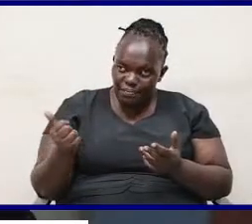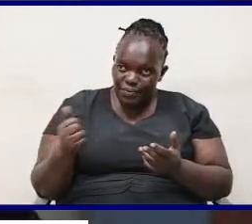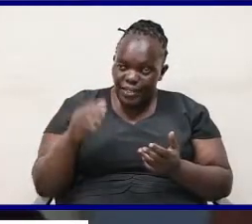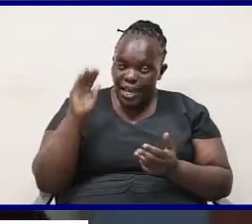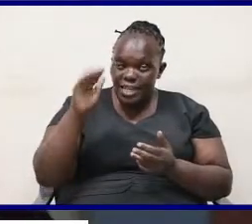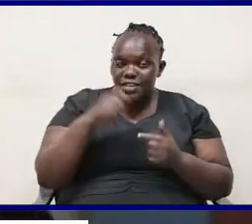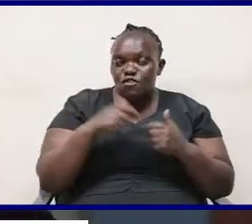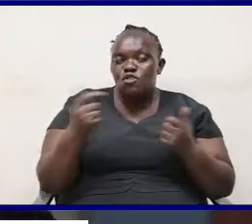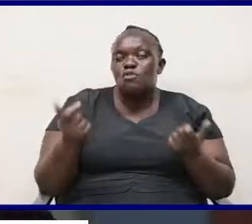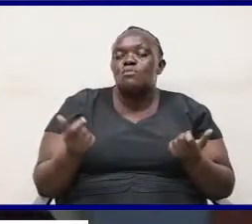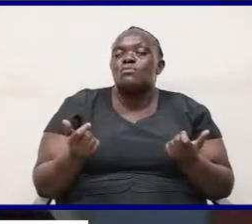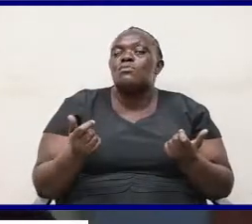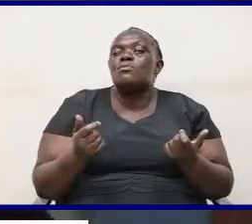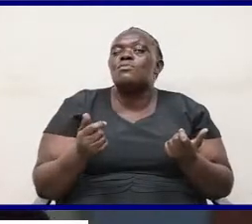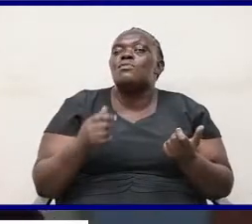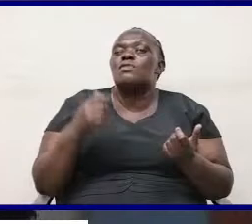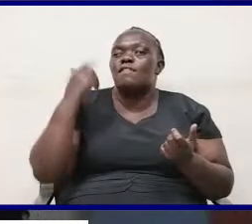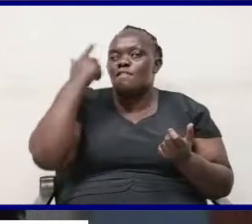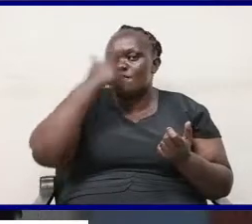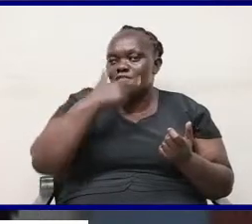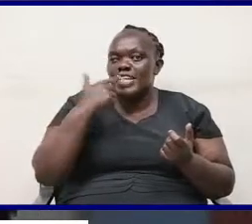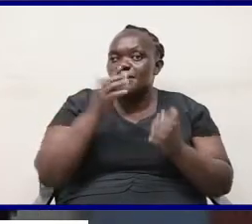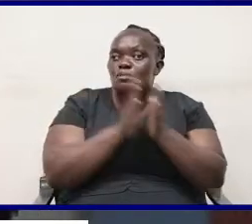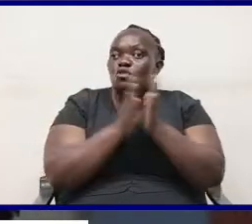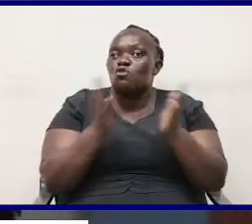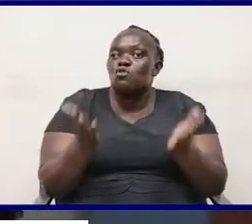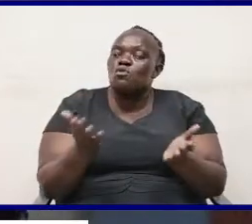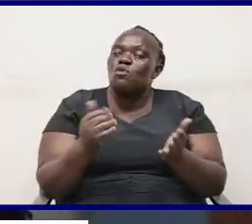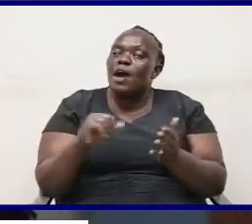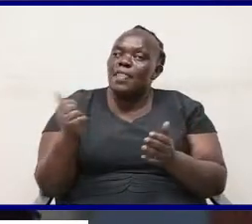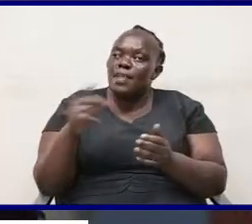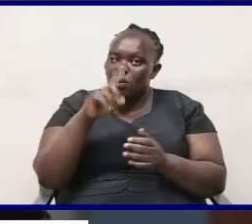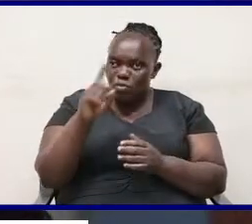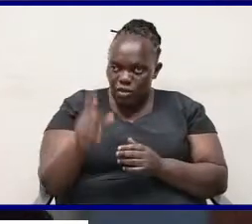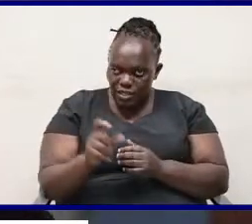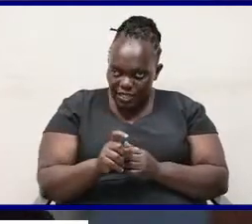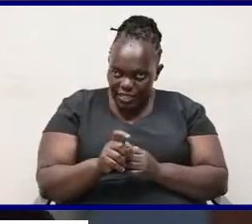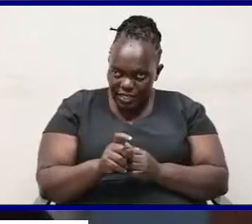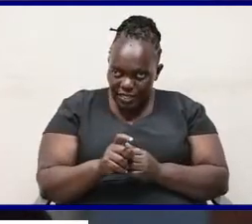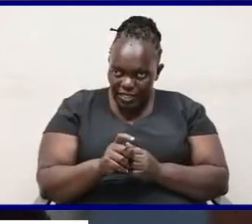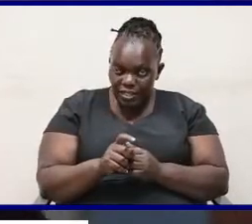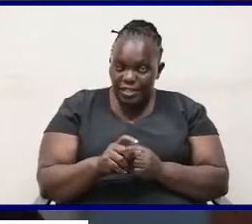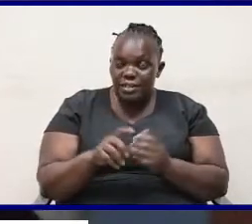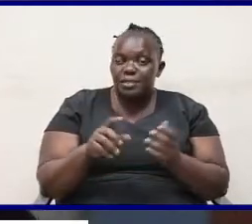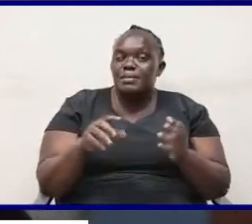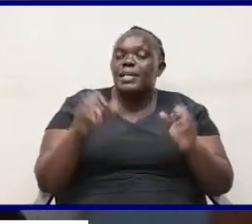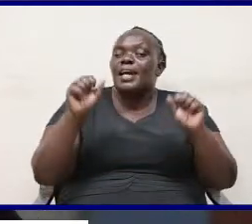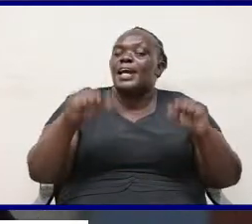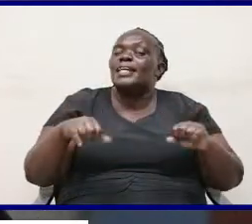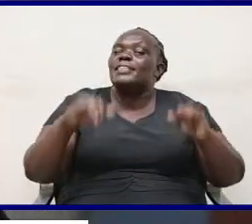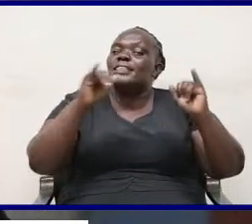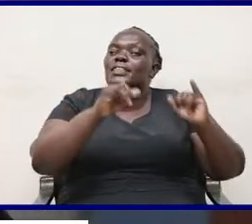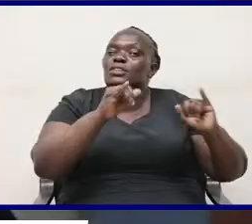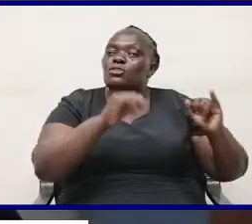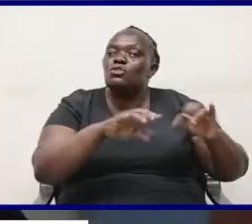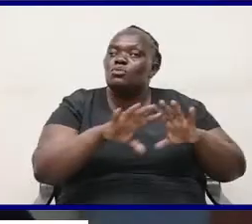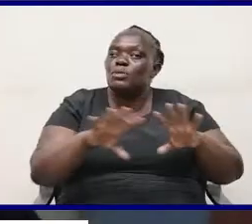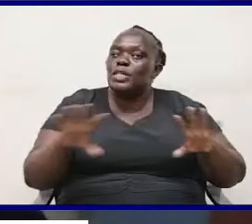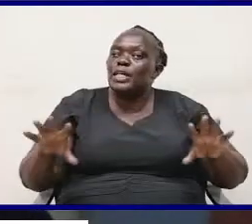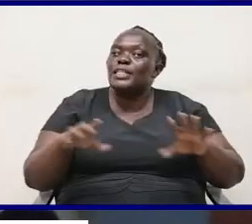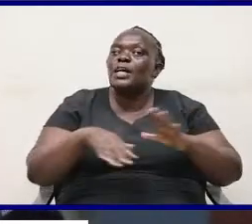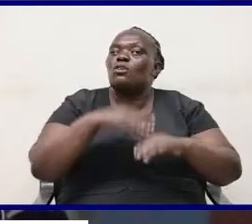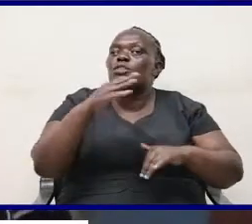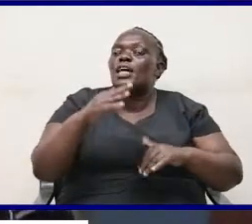asking from platform Facebook. Swali la tatu, je, nitawezaje kupata taarifa za masoko ya